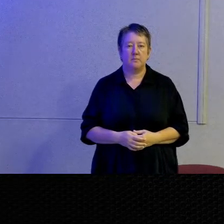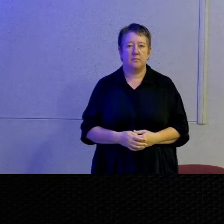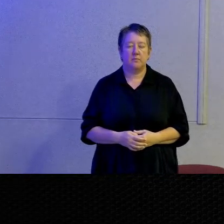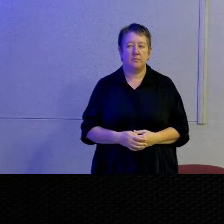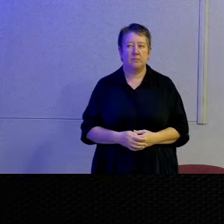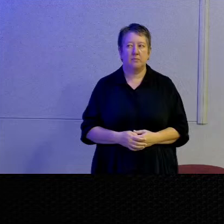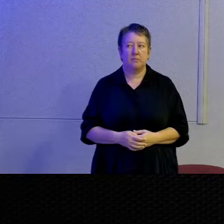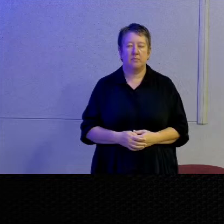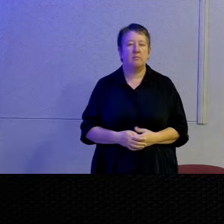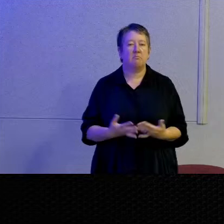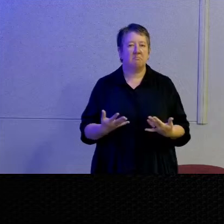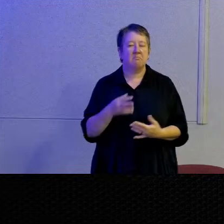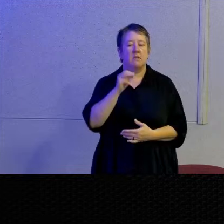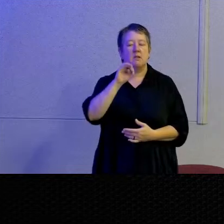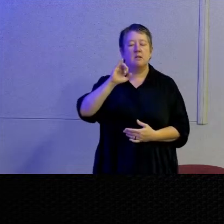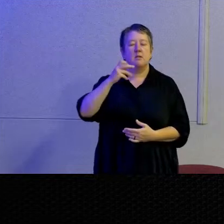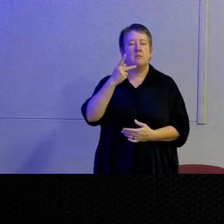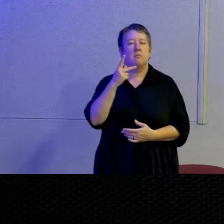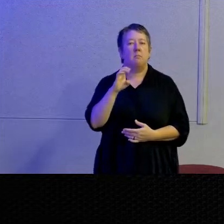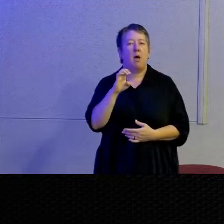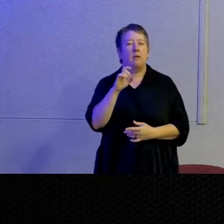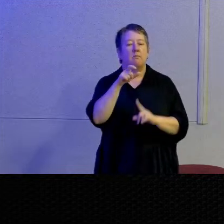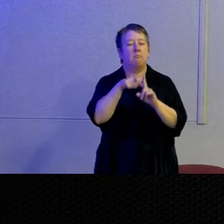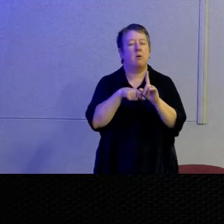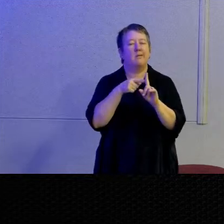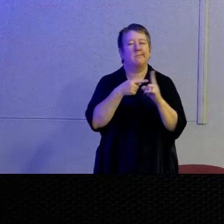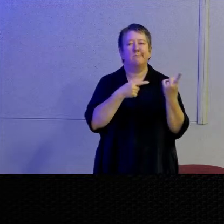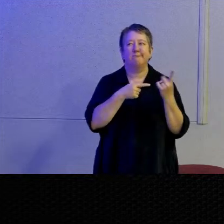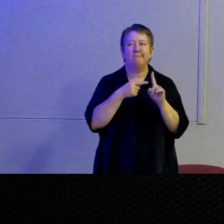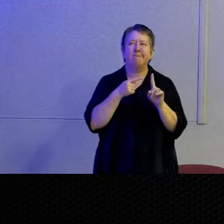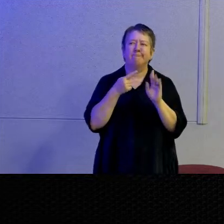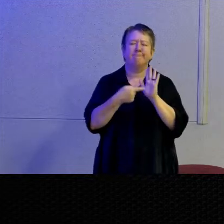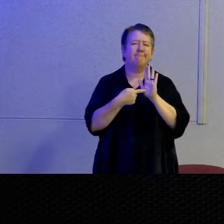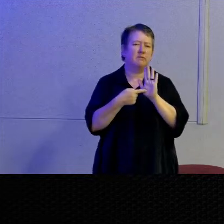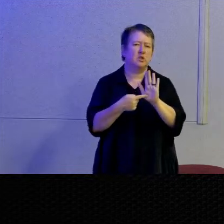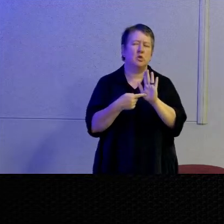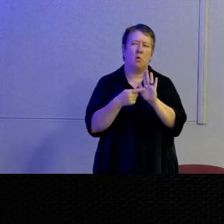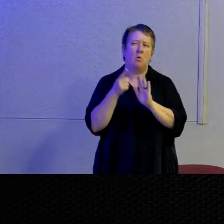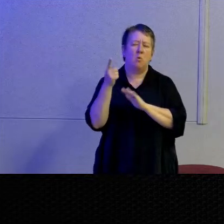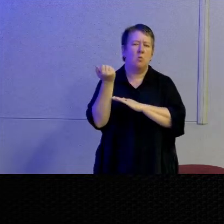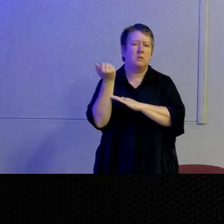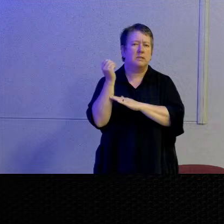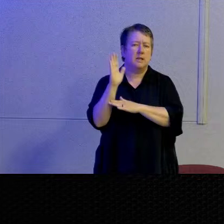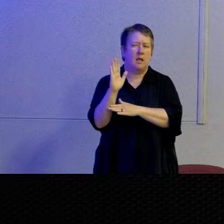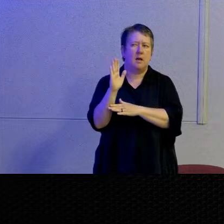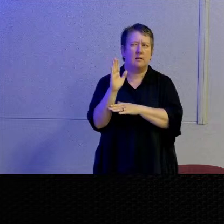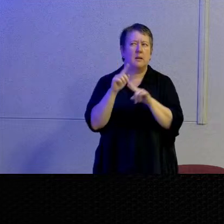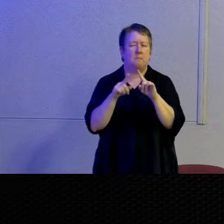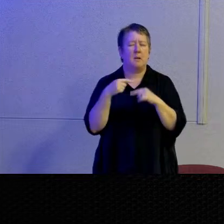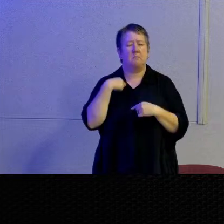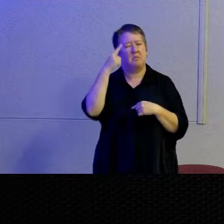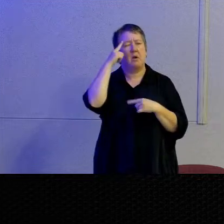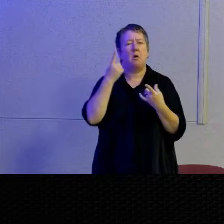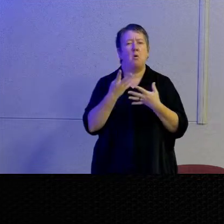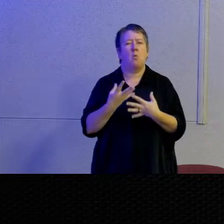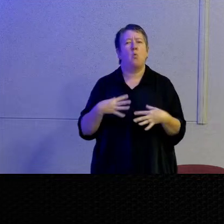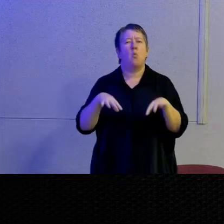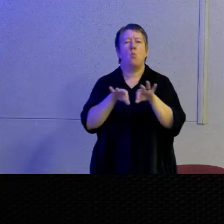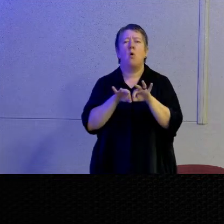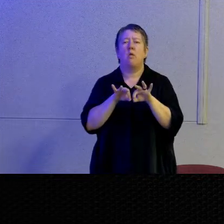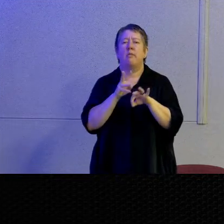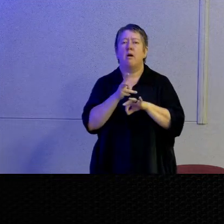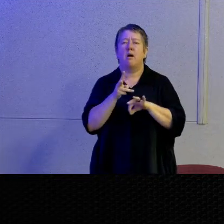So Mike has already shown you a version of this slide, but I think it's worth repeating. So